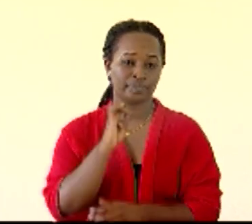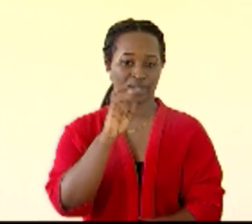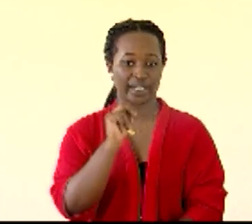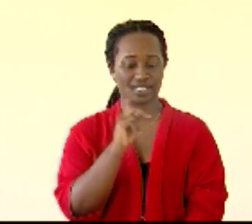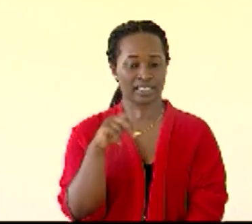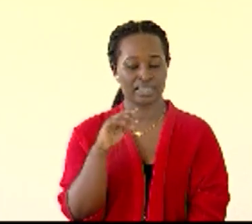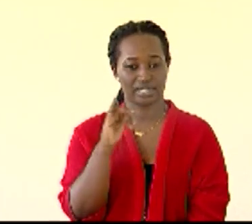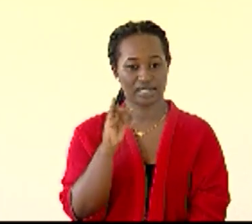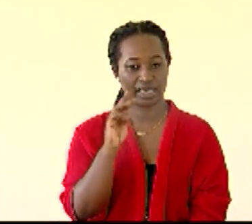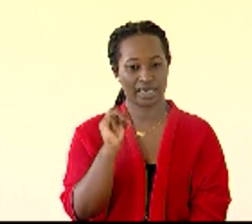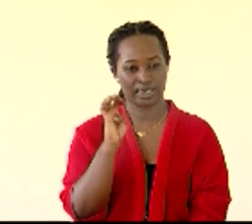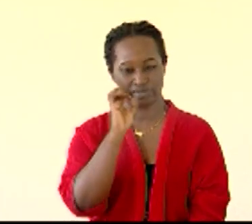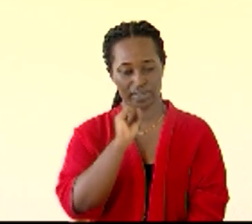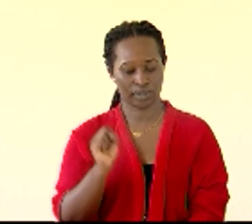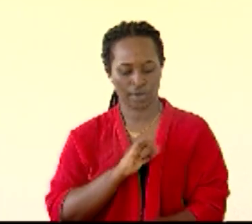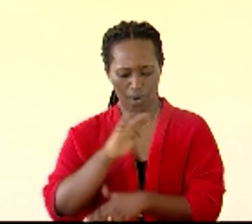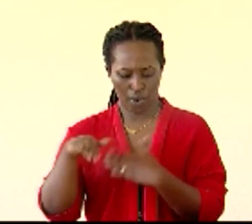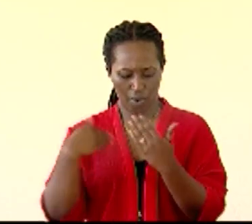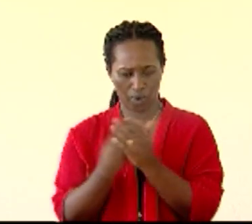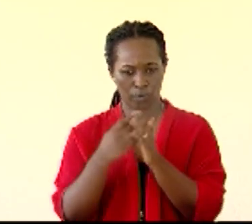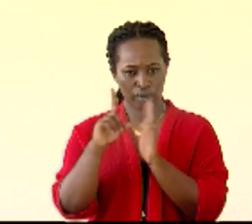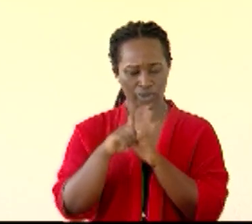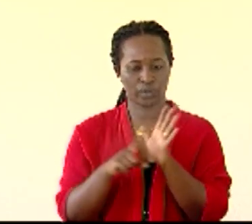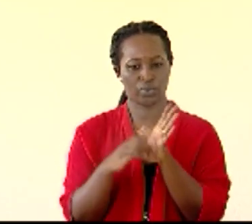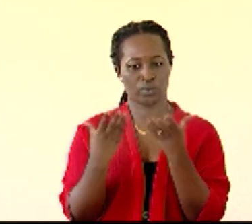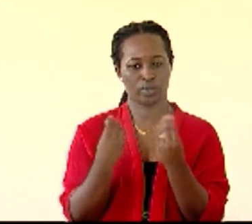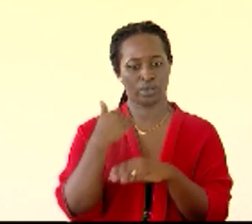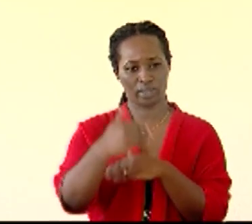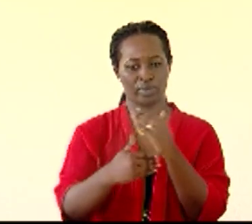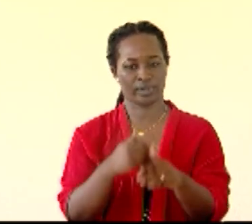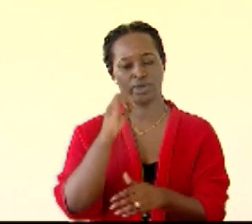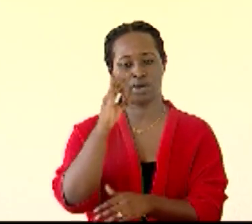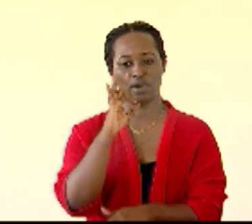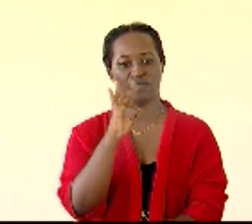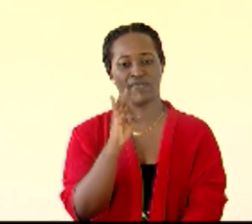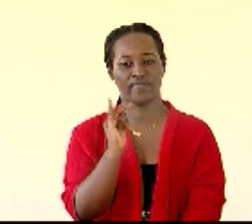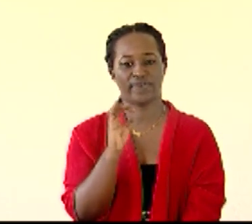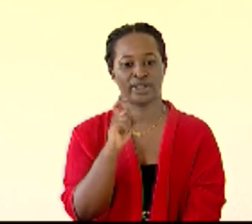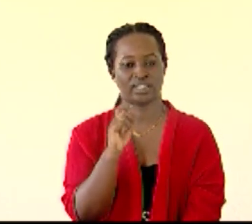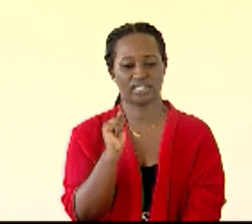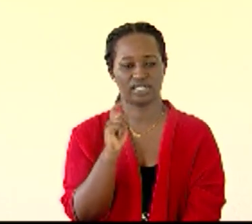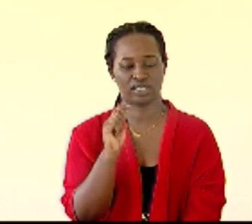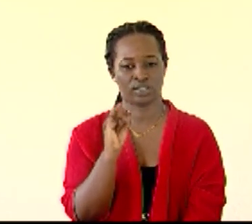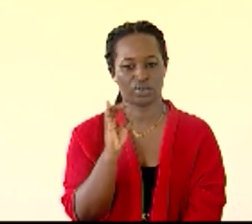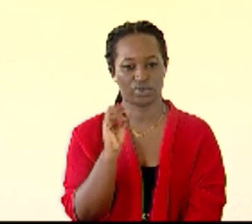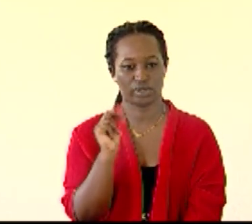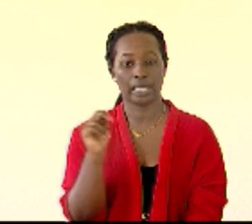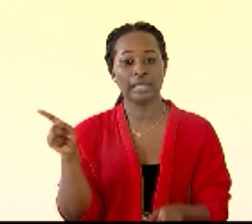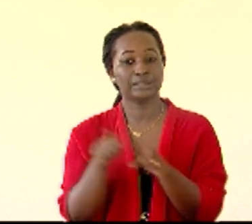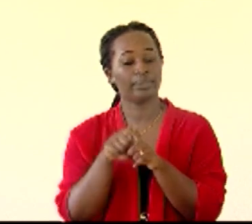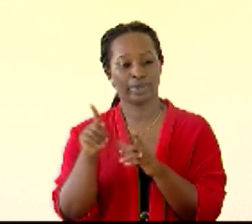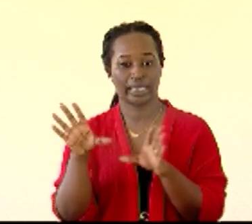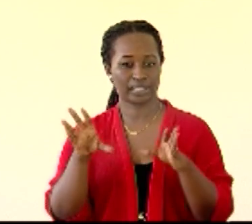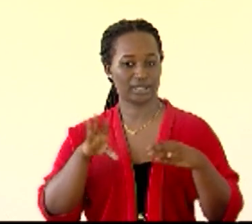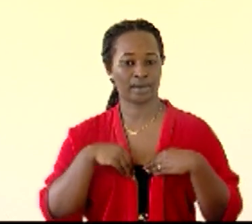enzymes, all conditions to favor the process of fixation. So the ribulose bisphosphate is an acceptor molecule.